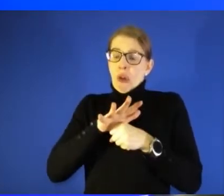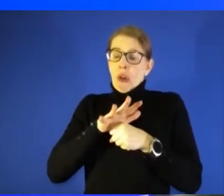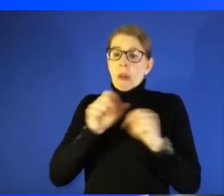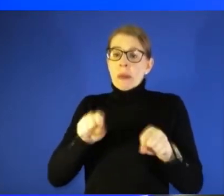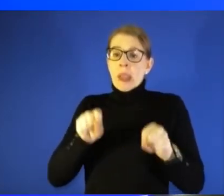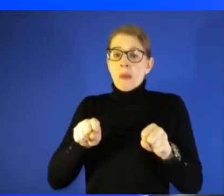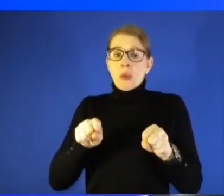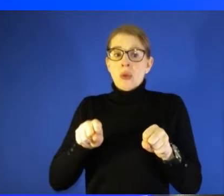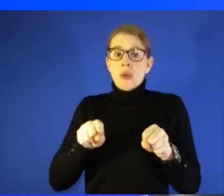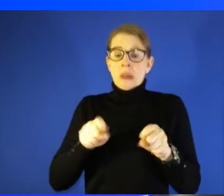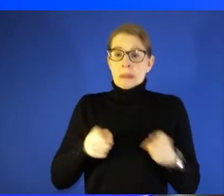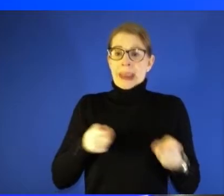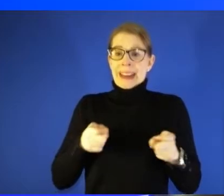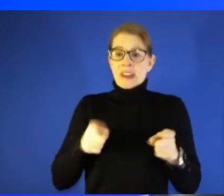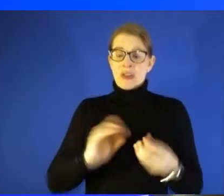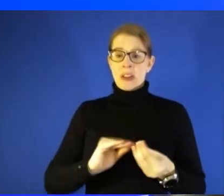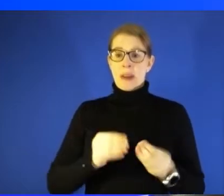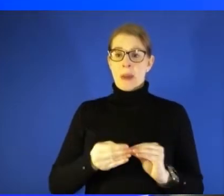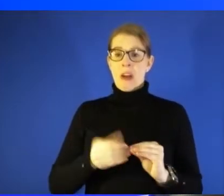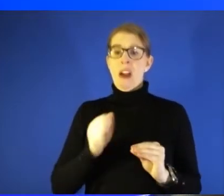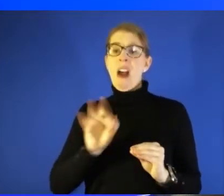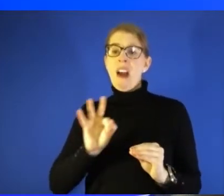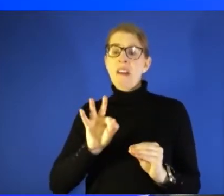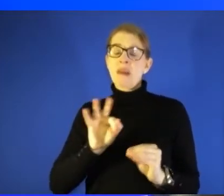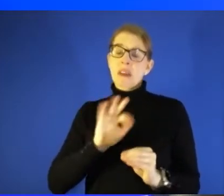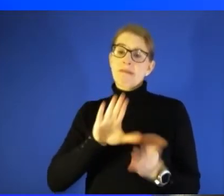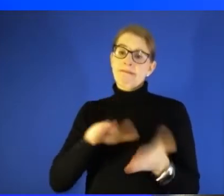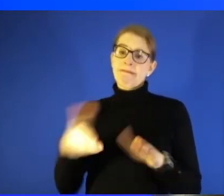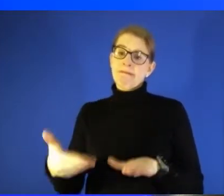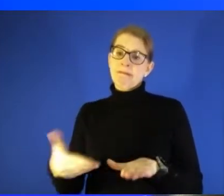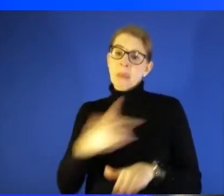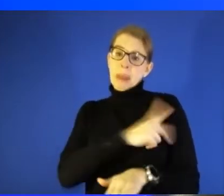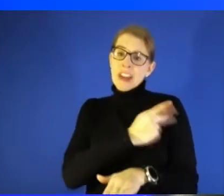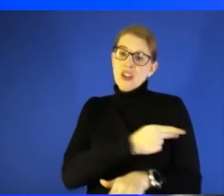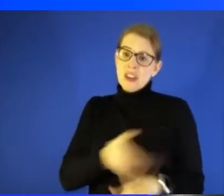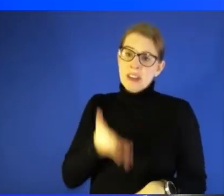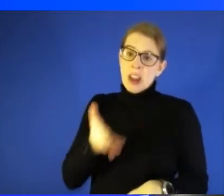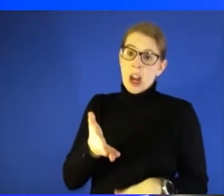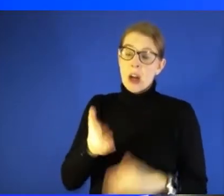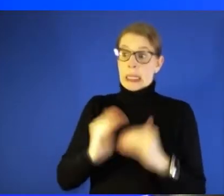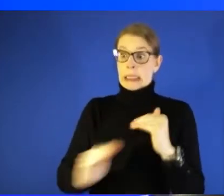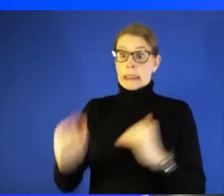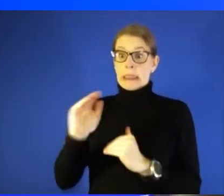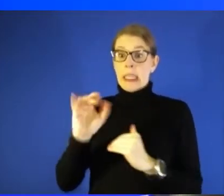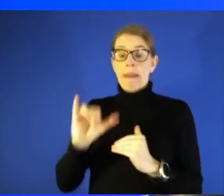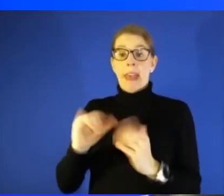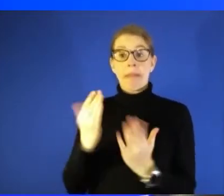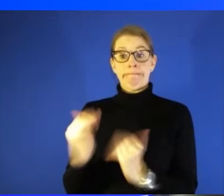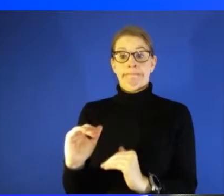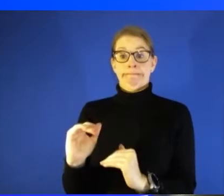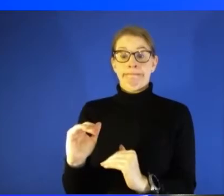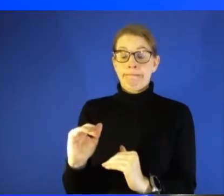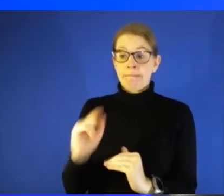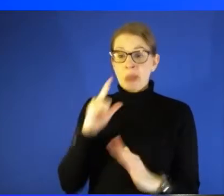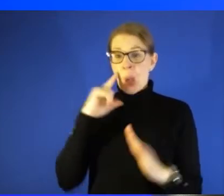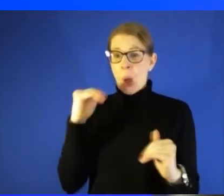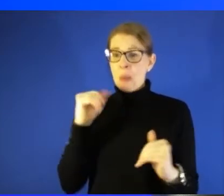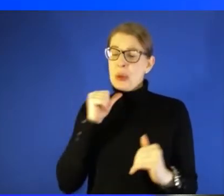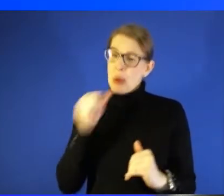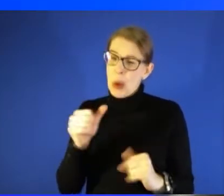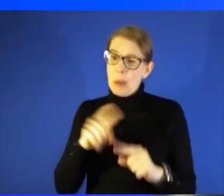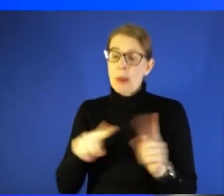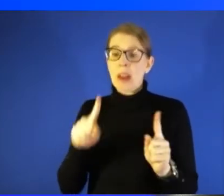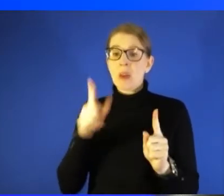to manage the number of deceased patients down there. And when we exceed that capacity, and we hope we don't, but then we would need to bring